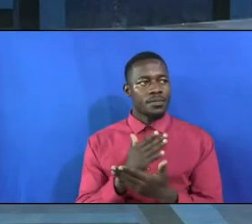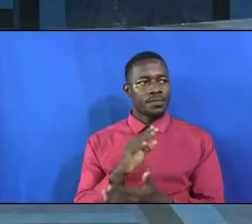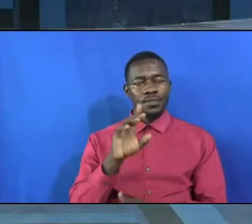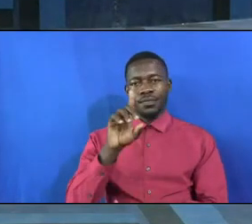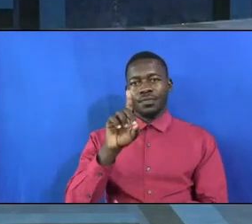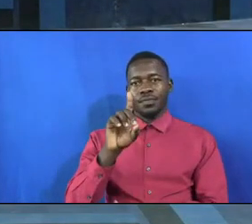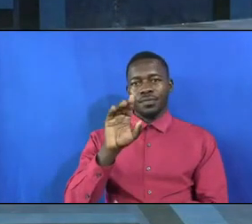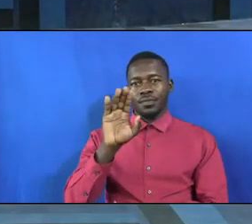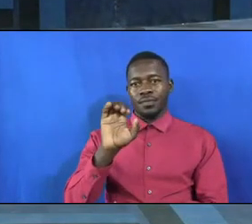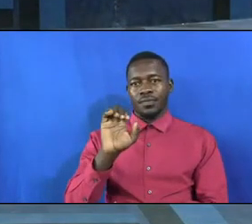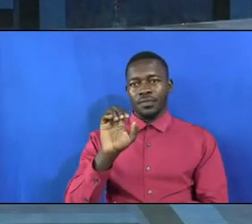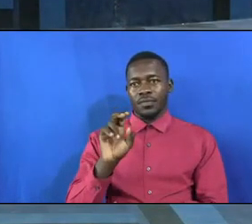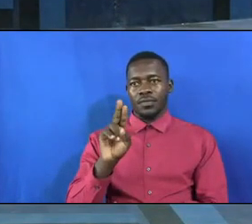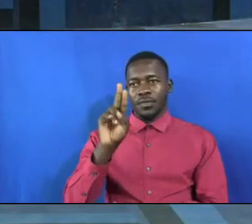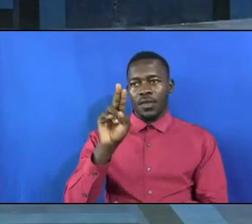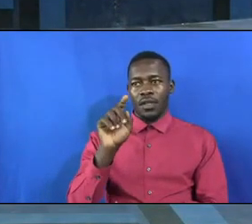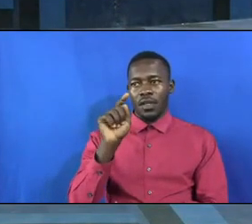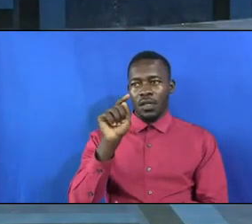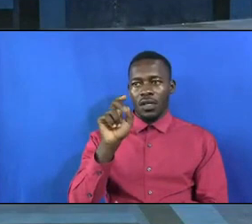Deuteronomy